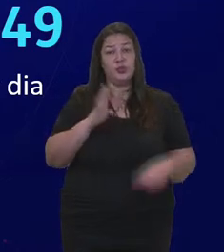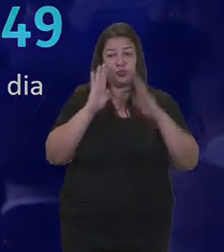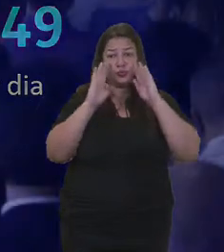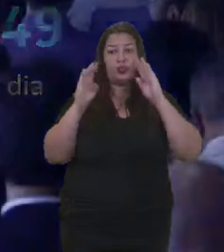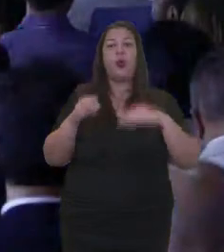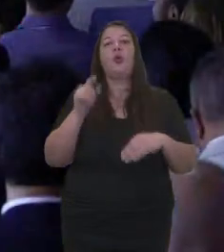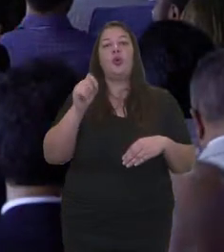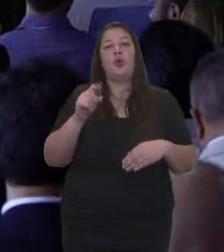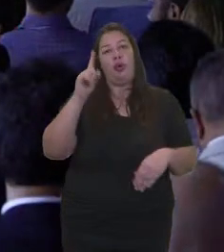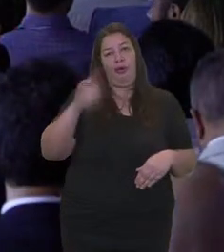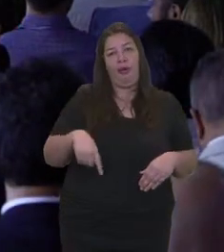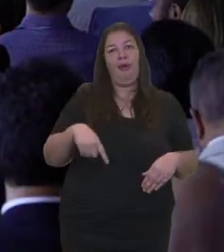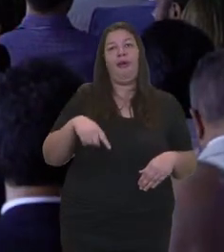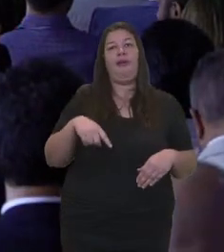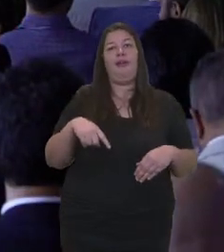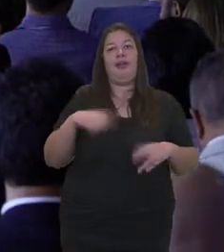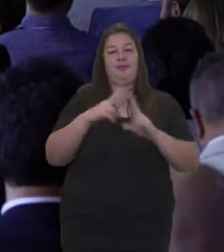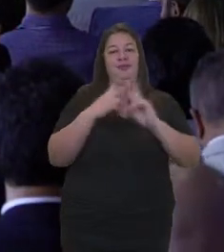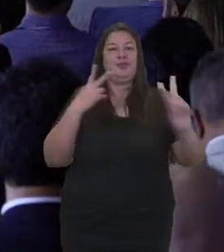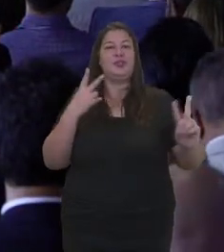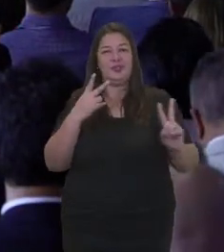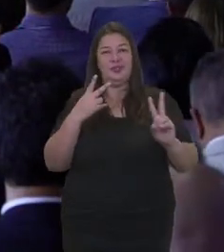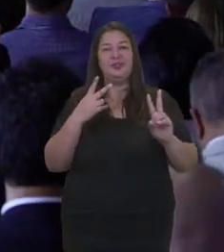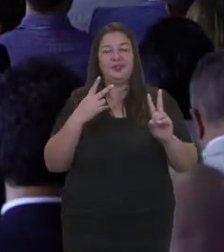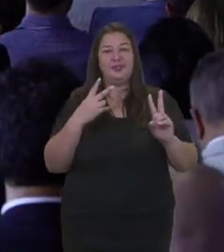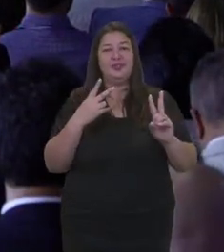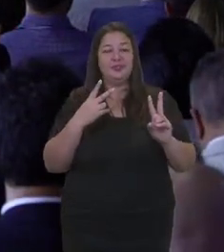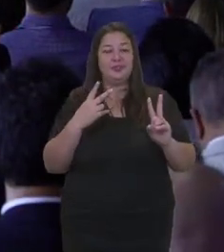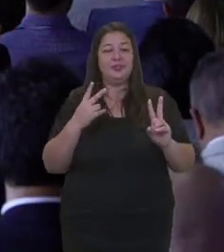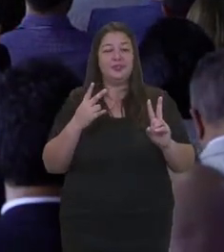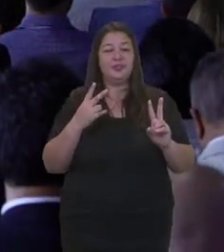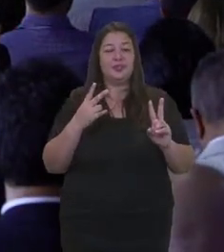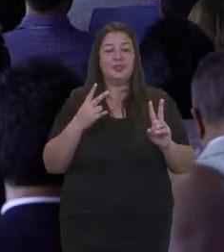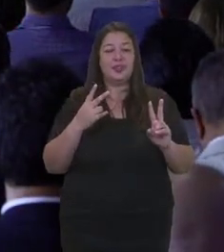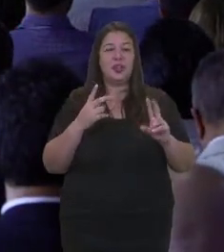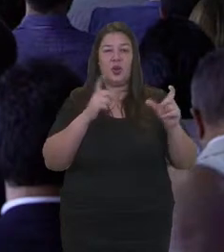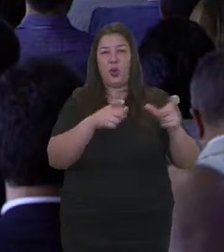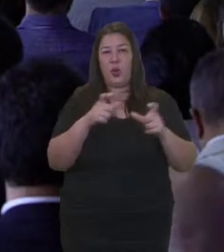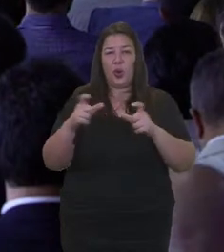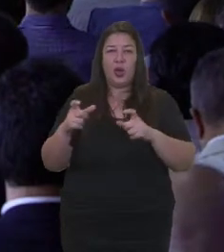high level of digitalization. The average Brazilian has a high level of digitalization.